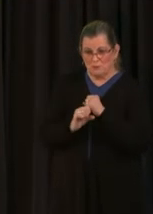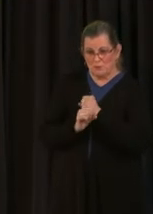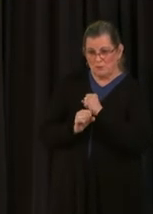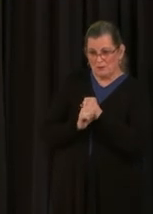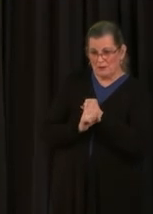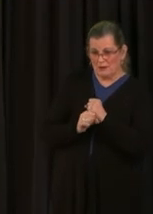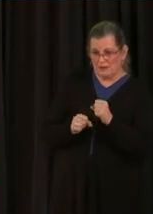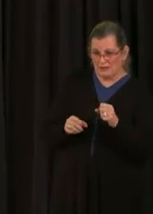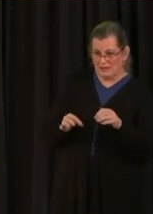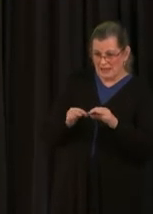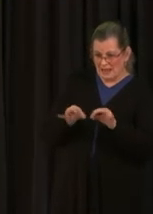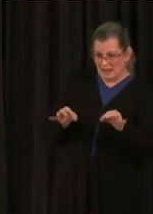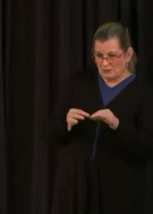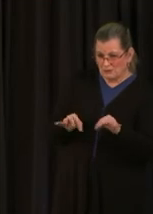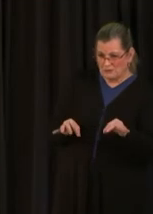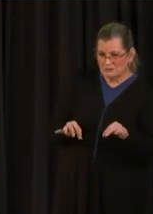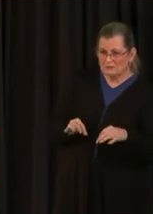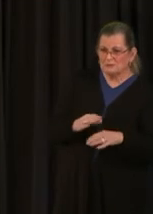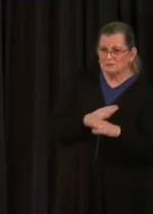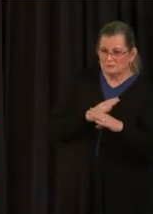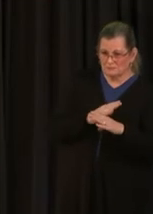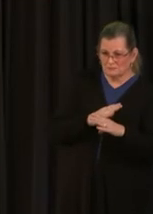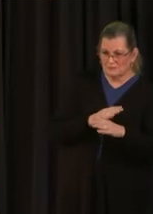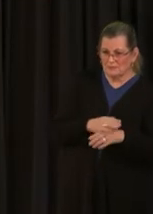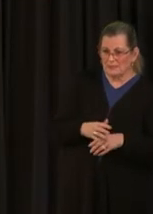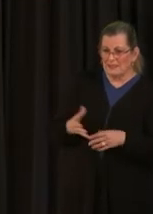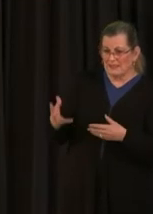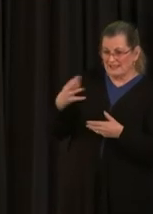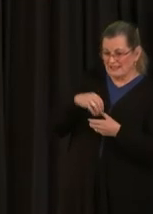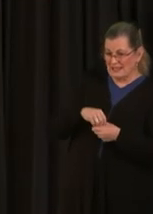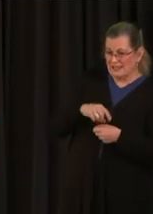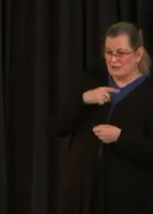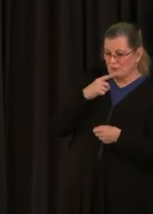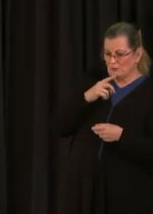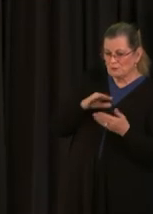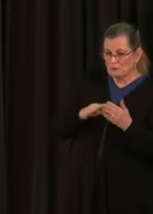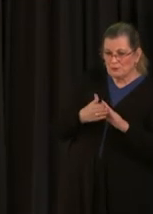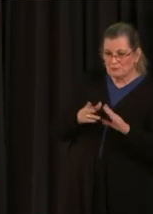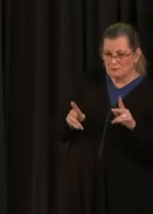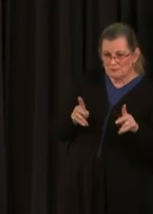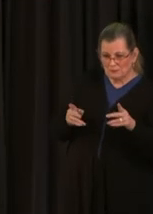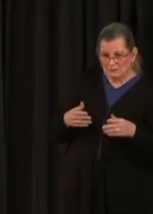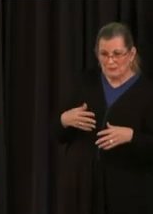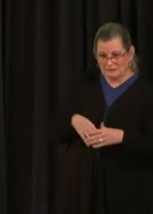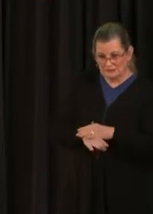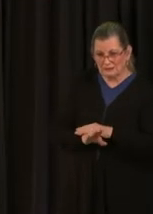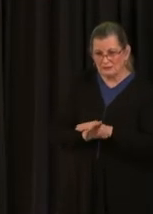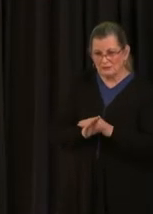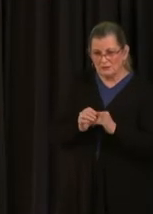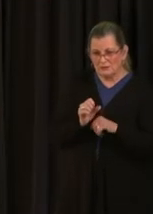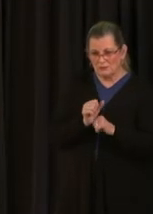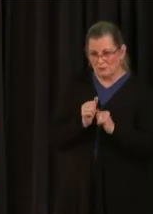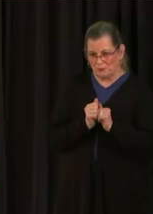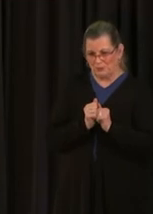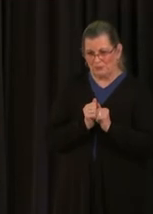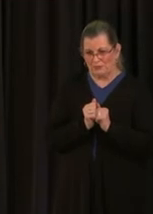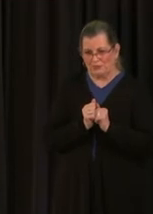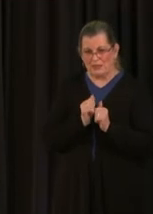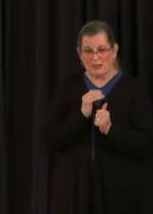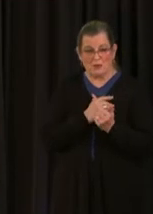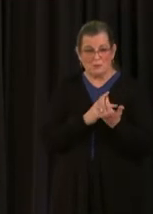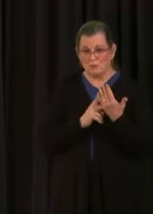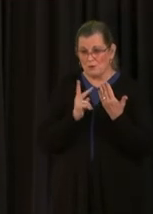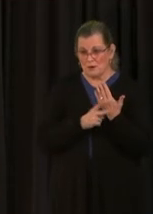wonderful video as well as a pamphlet that talks about how we transport our children to and from school safely. Thank